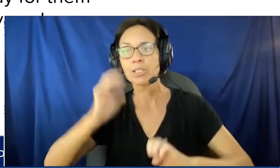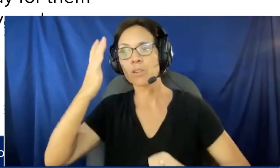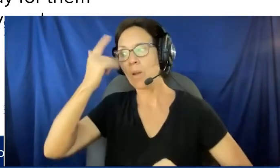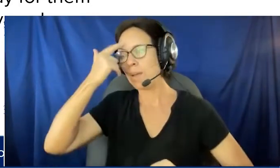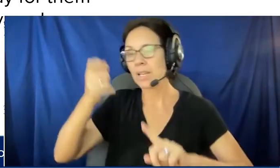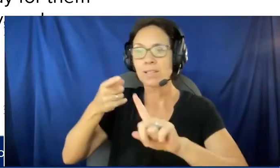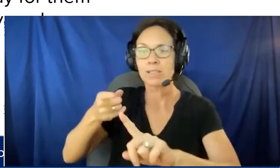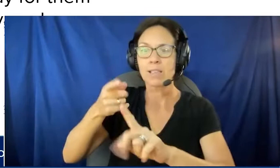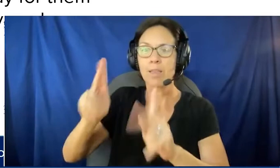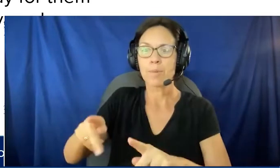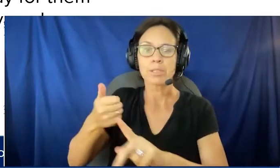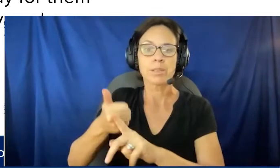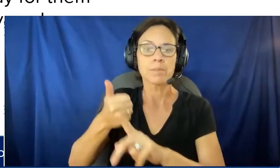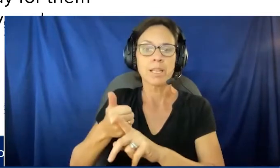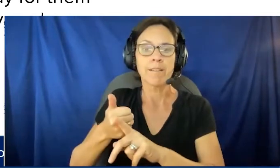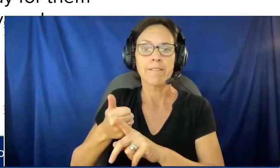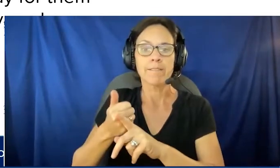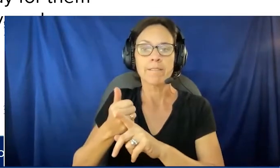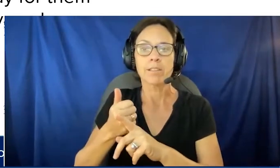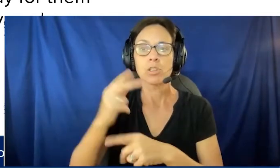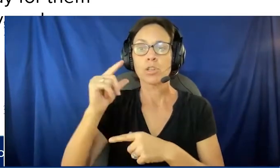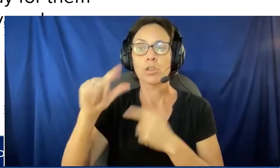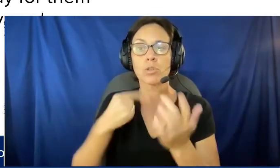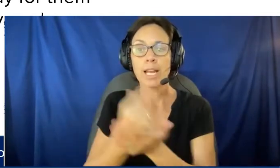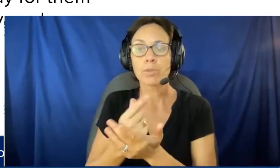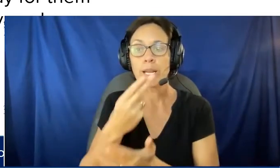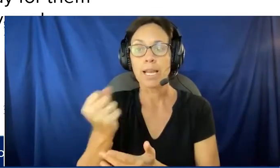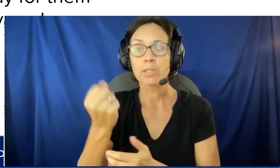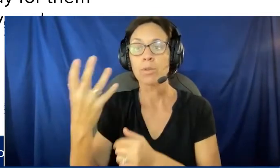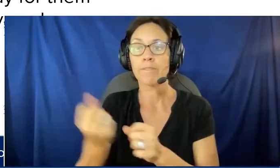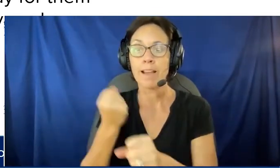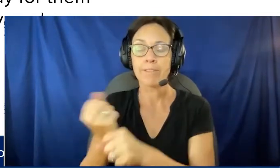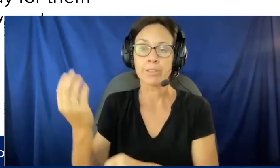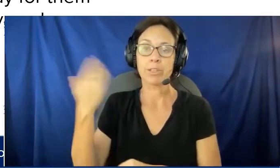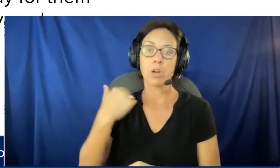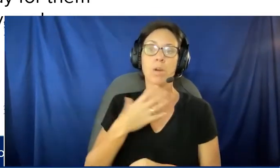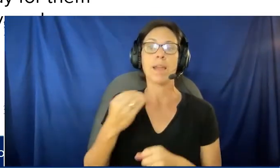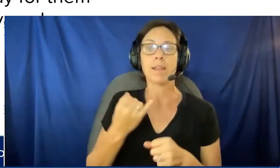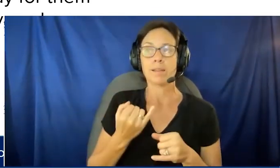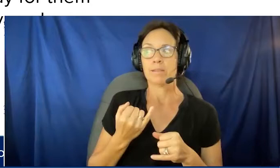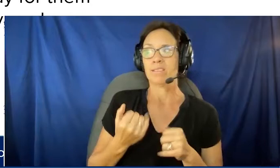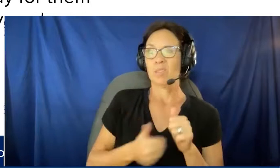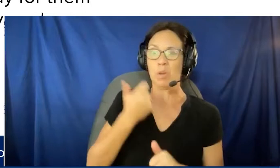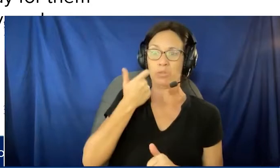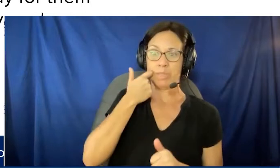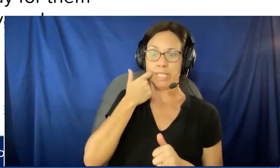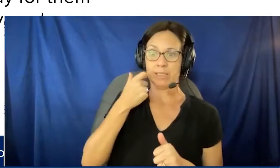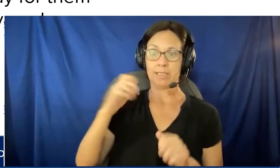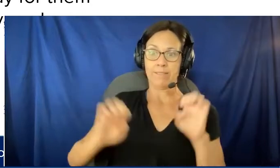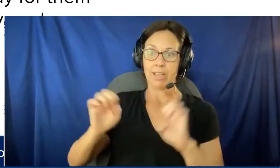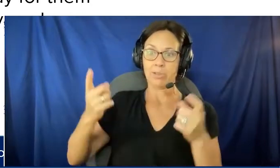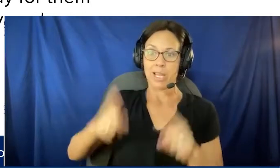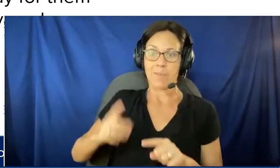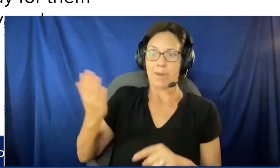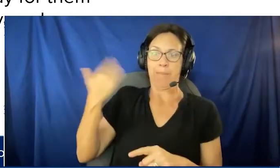individual is 5 years out of high school and the last evaluation they had was in high school.